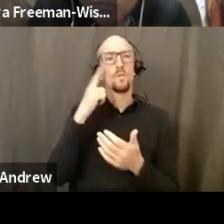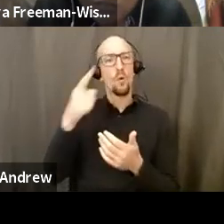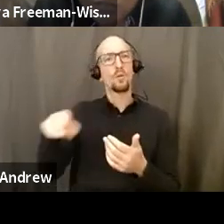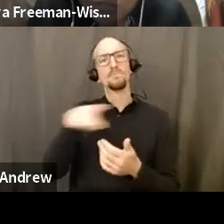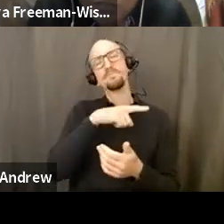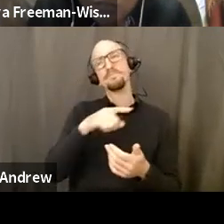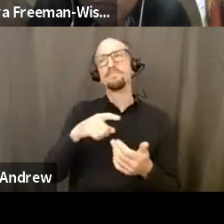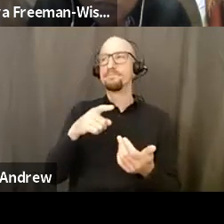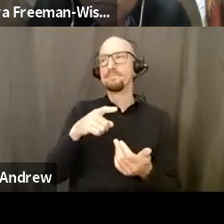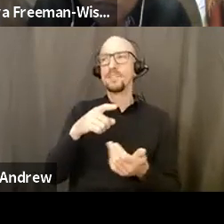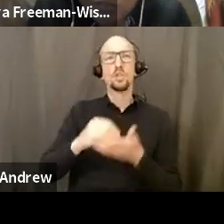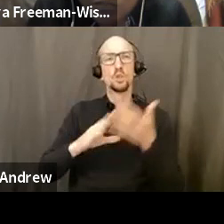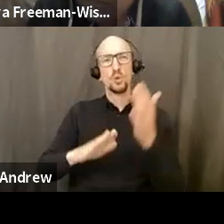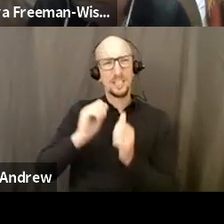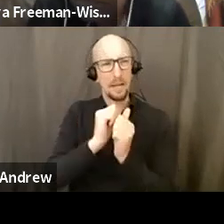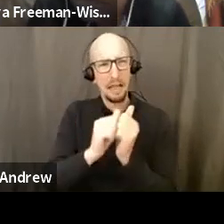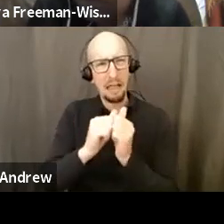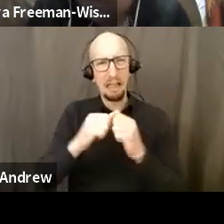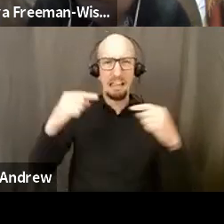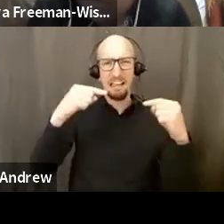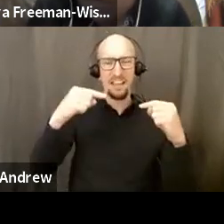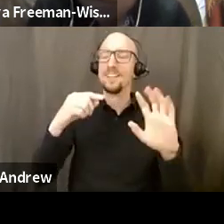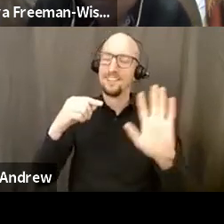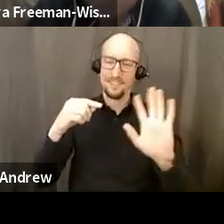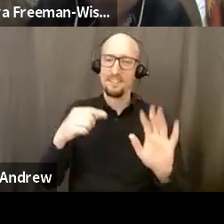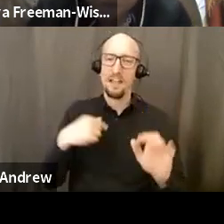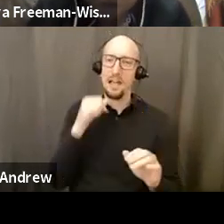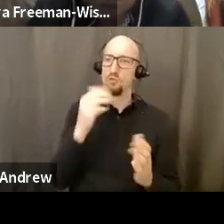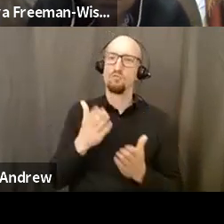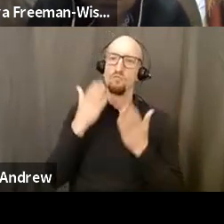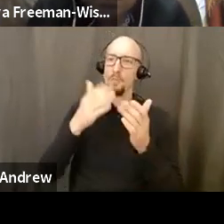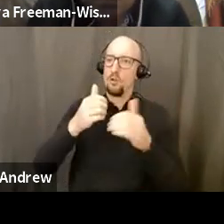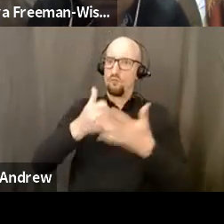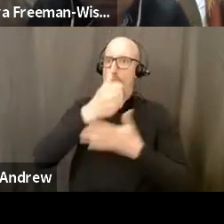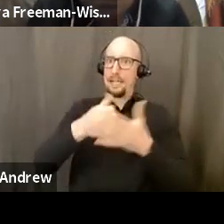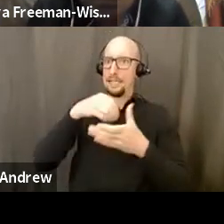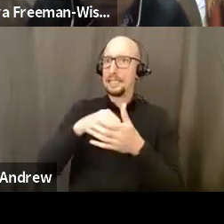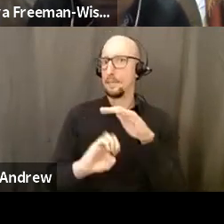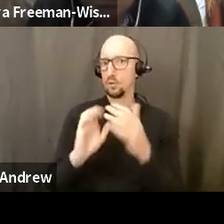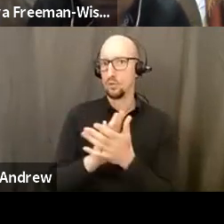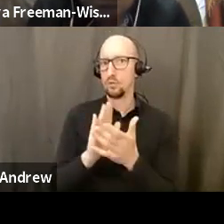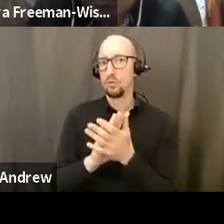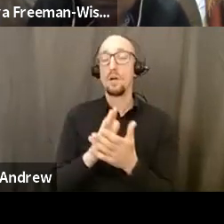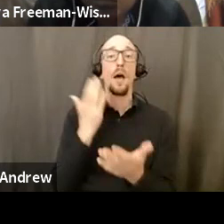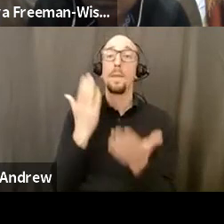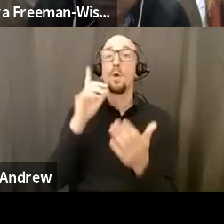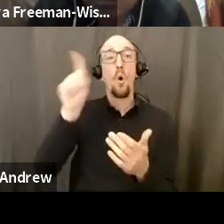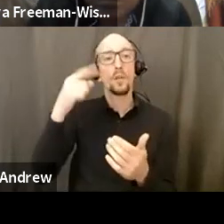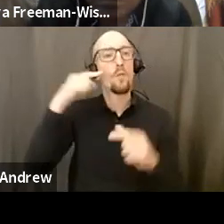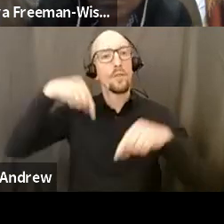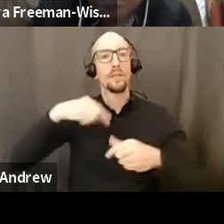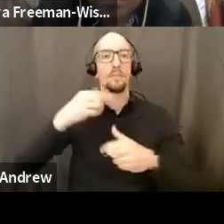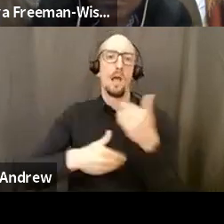recommend ranking at the elementary school level, even if just for this process within a